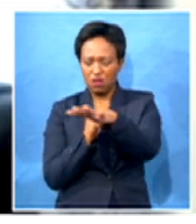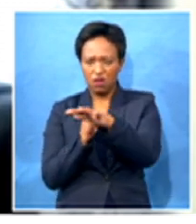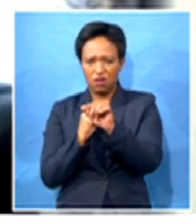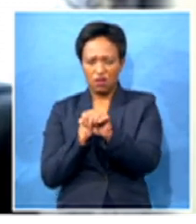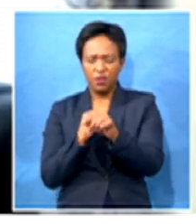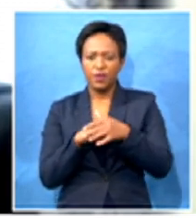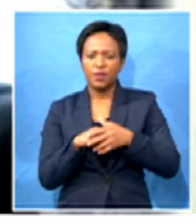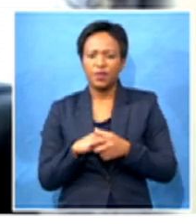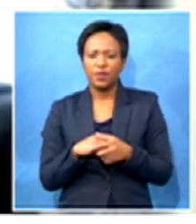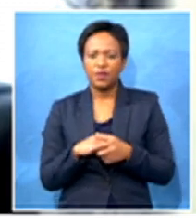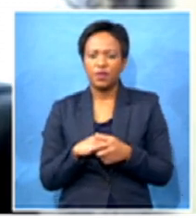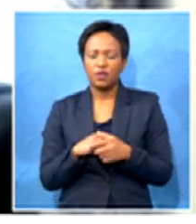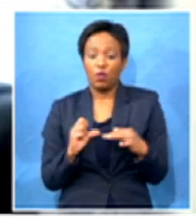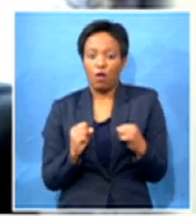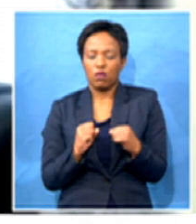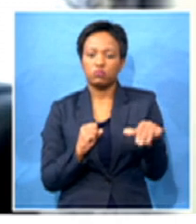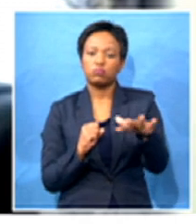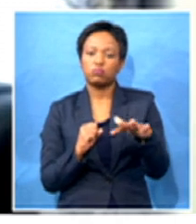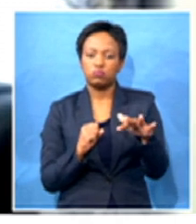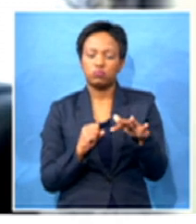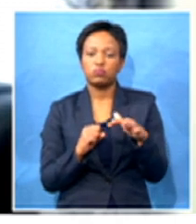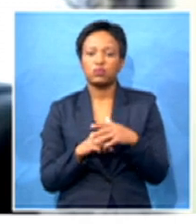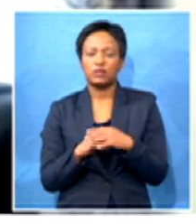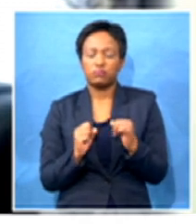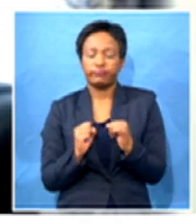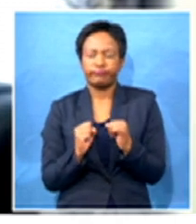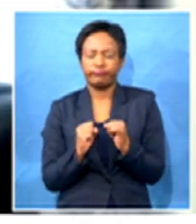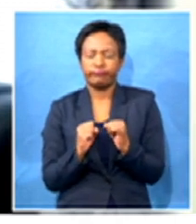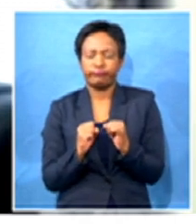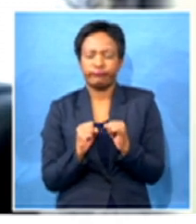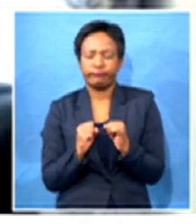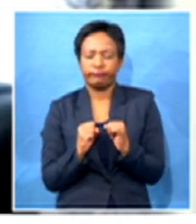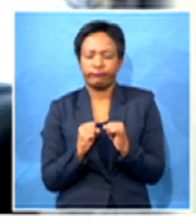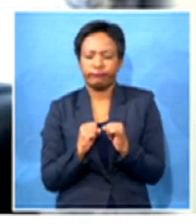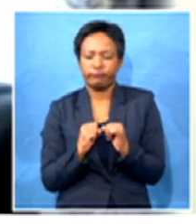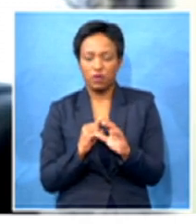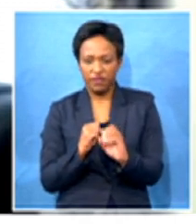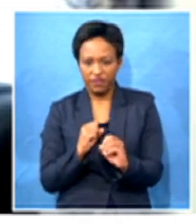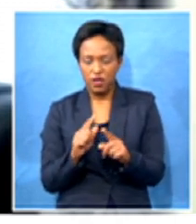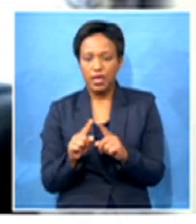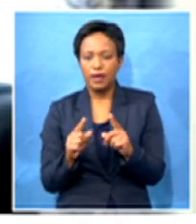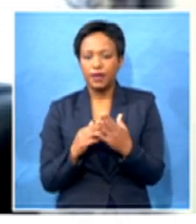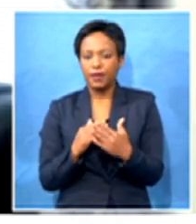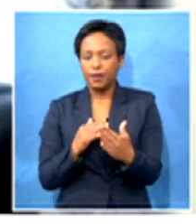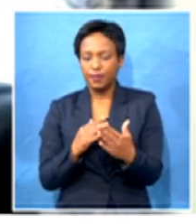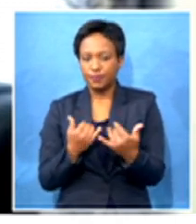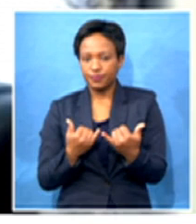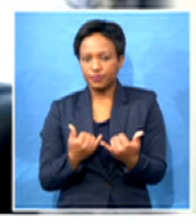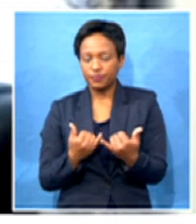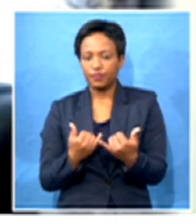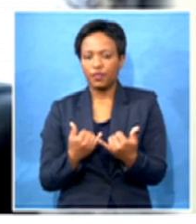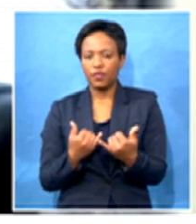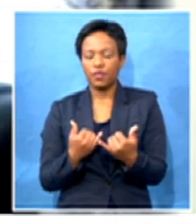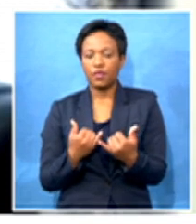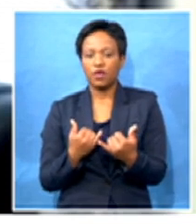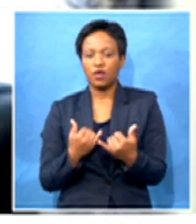very cold areas. They were shaking there without they were having cardboards